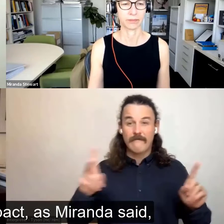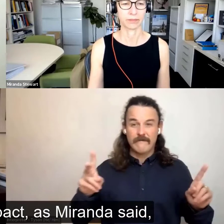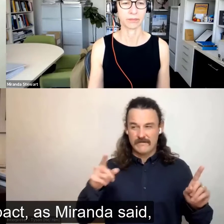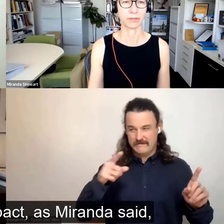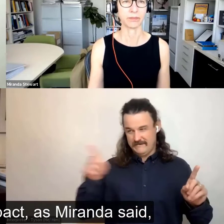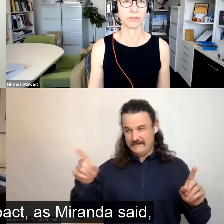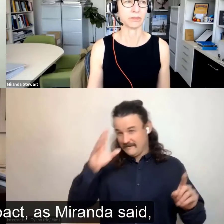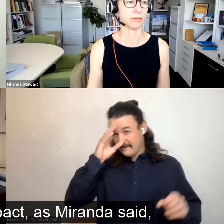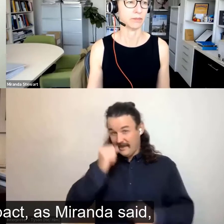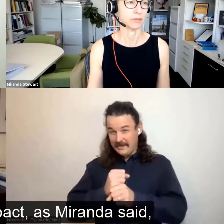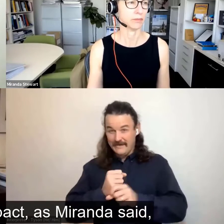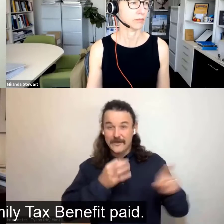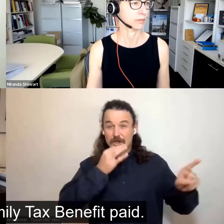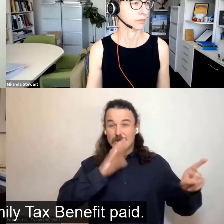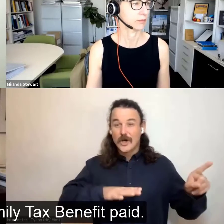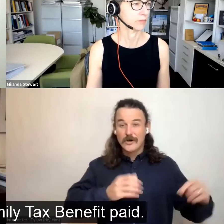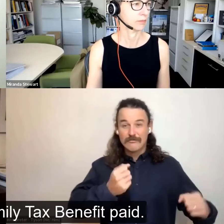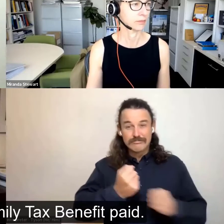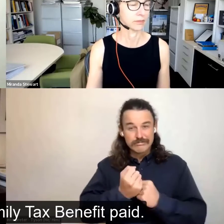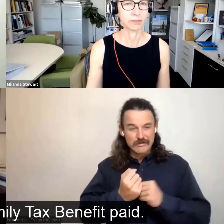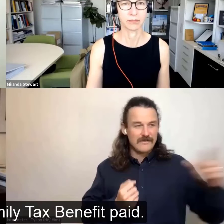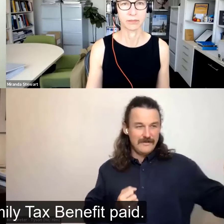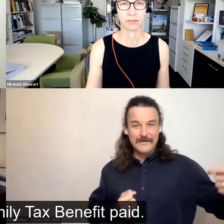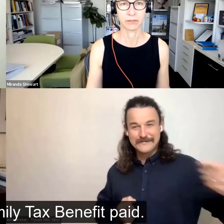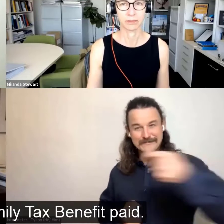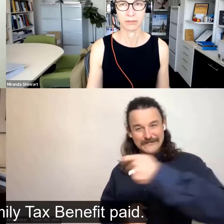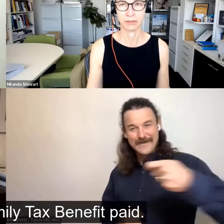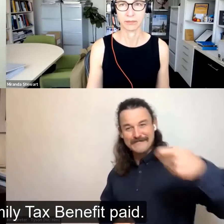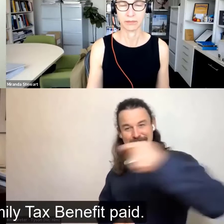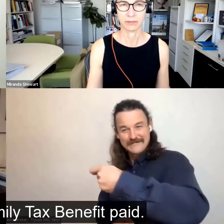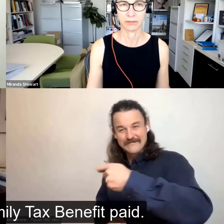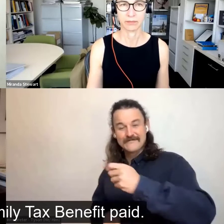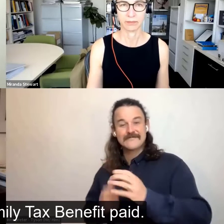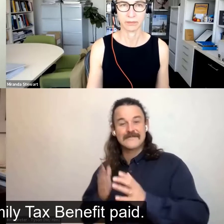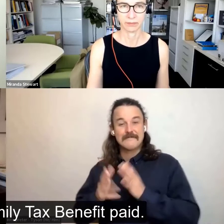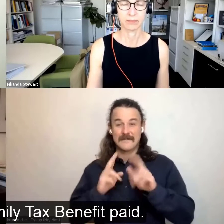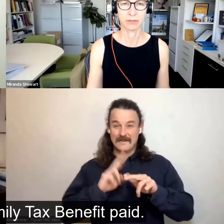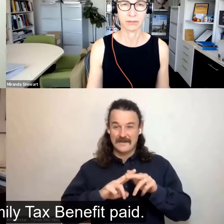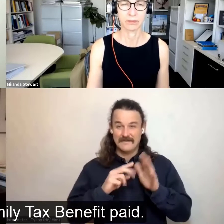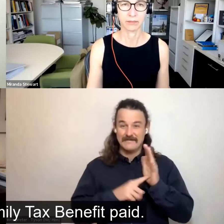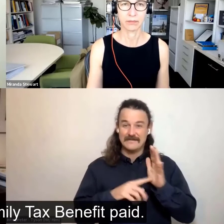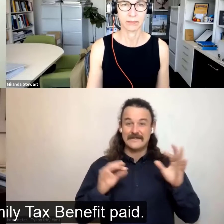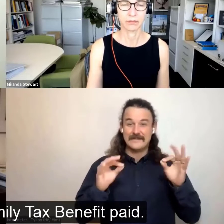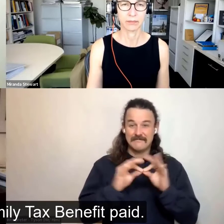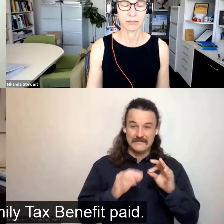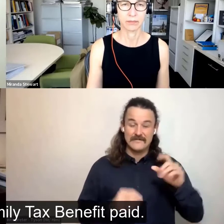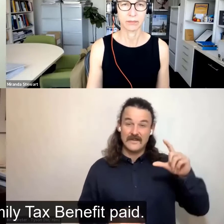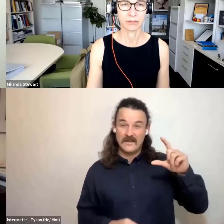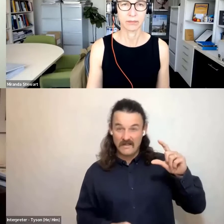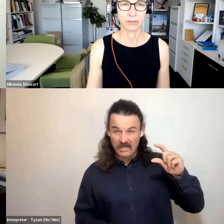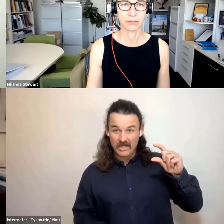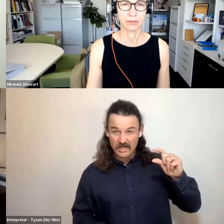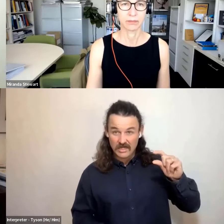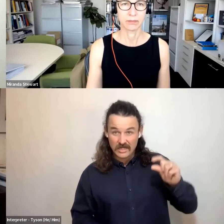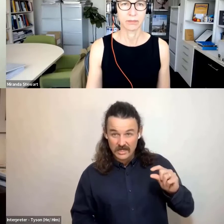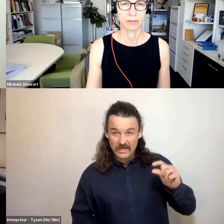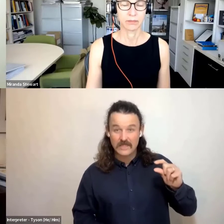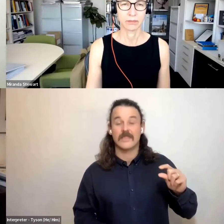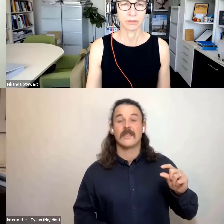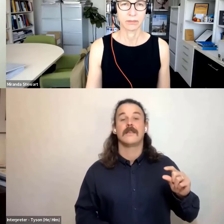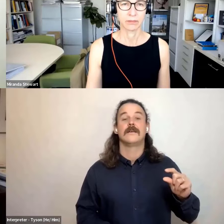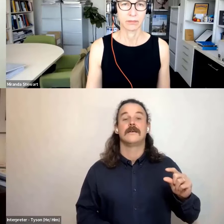has an impact, as Miranda said, on the level of family tax benefit paid. Can